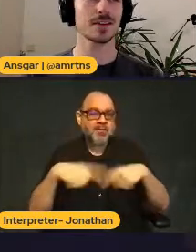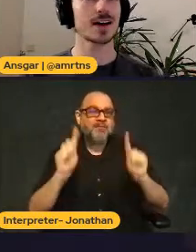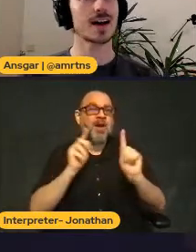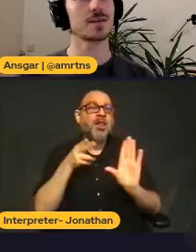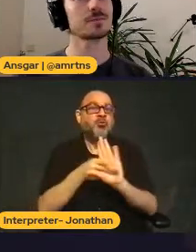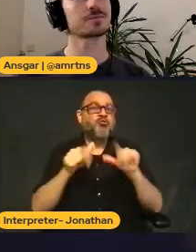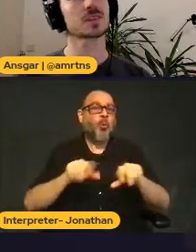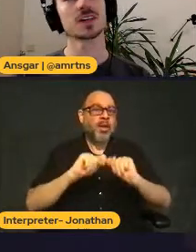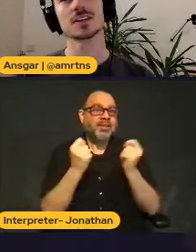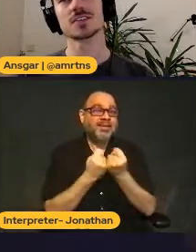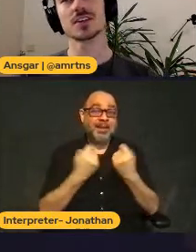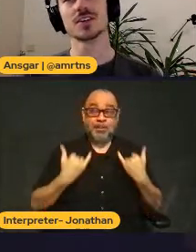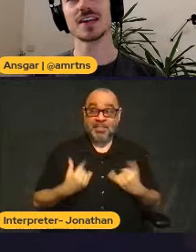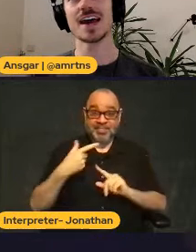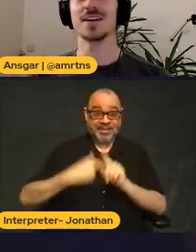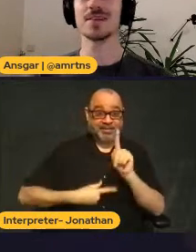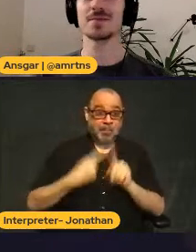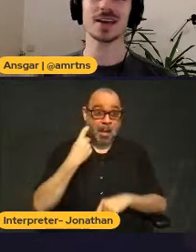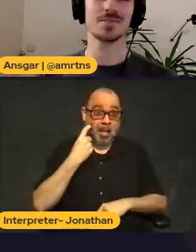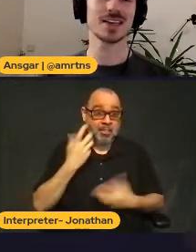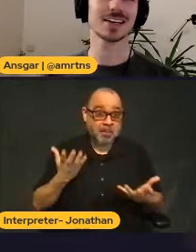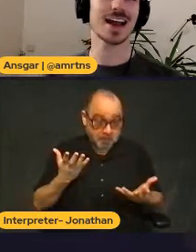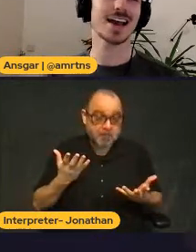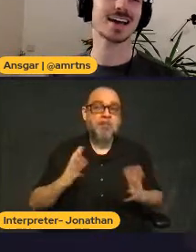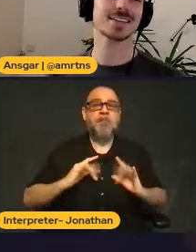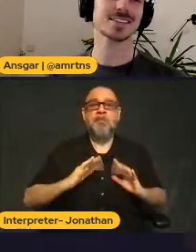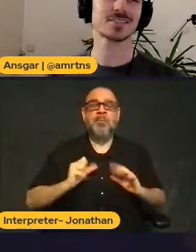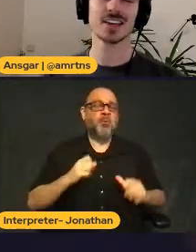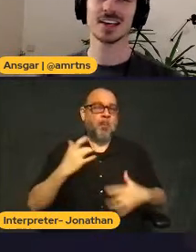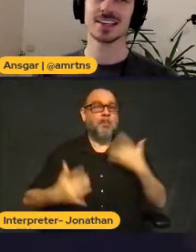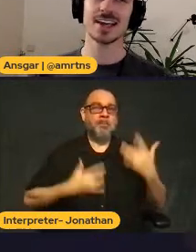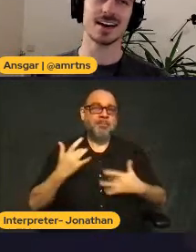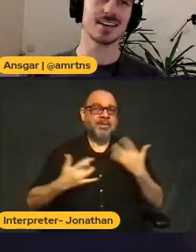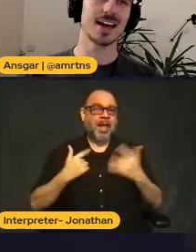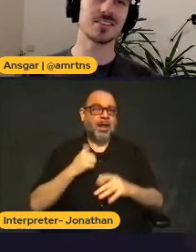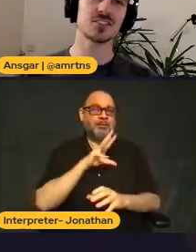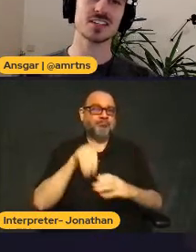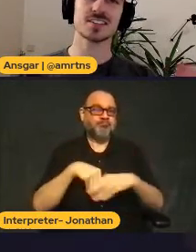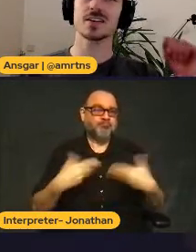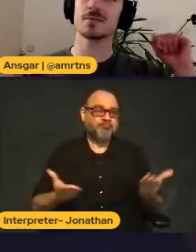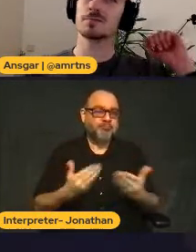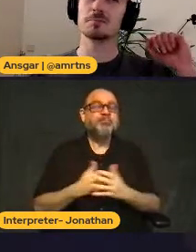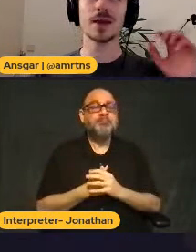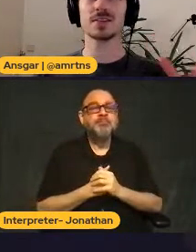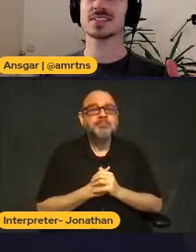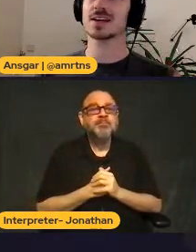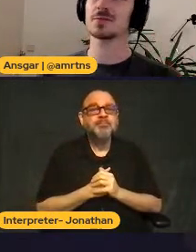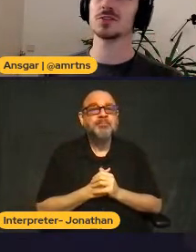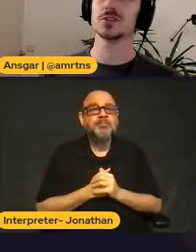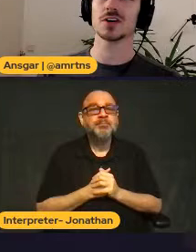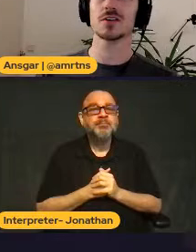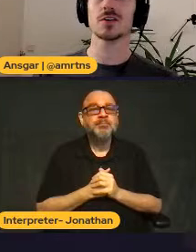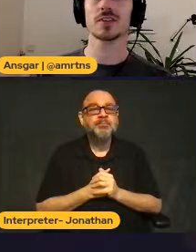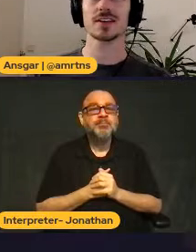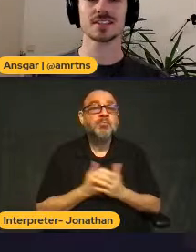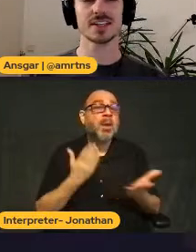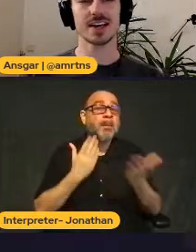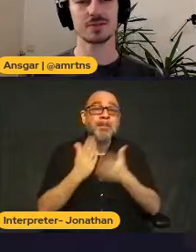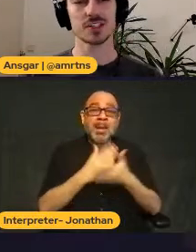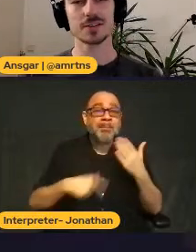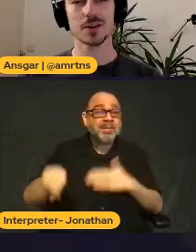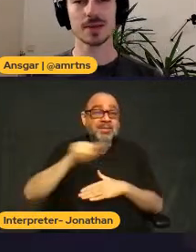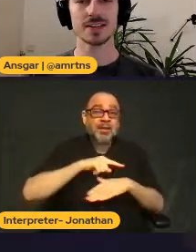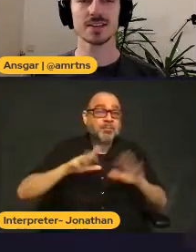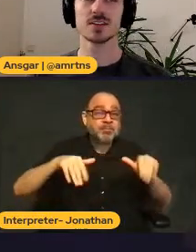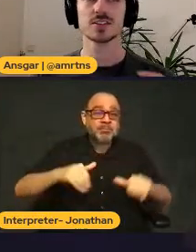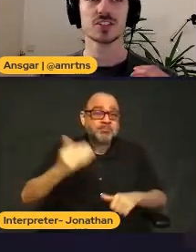month. So yeah, I'm happy I'm here. And yeah, just maybe some of you don't know the CDK